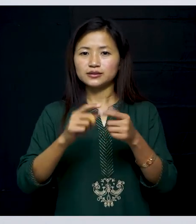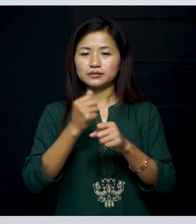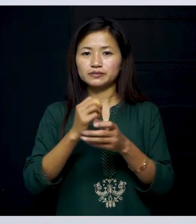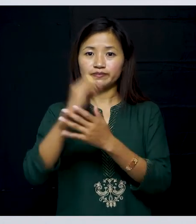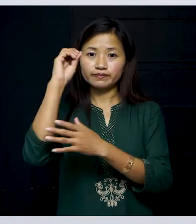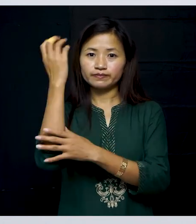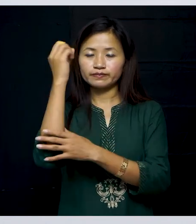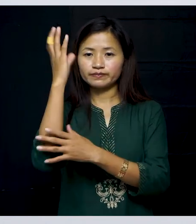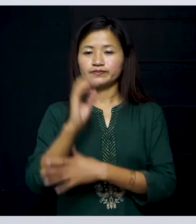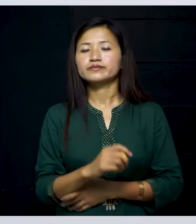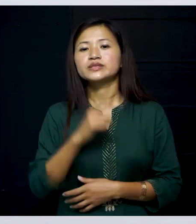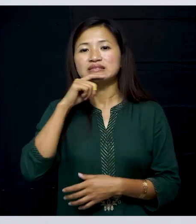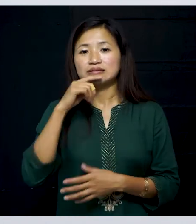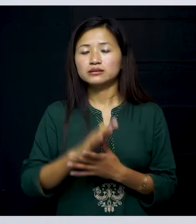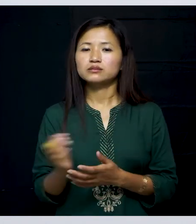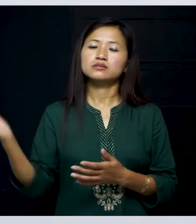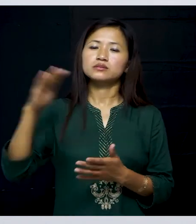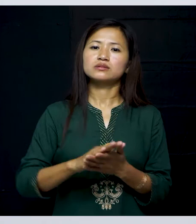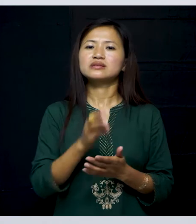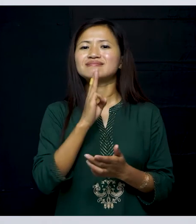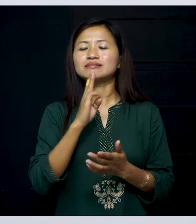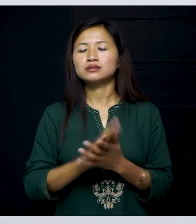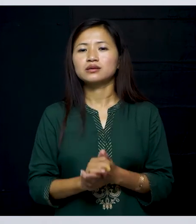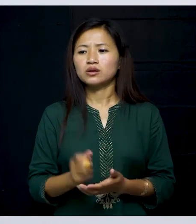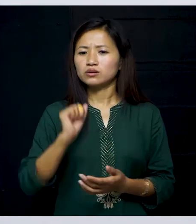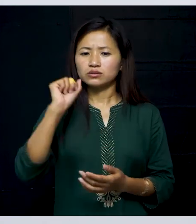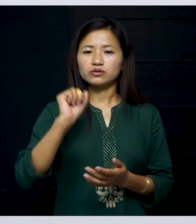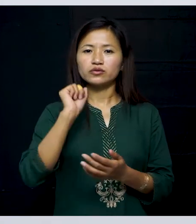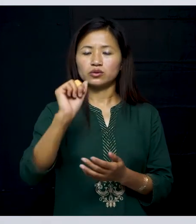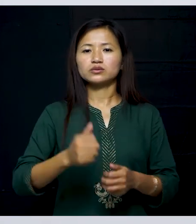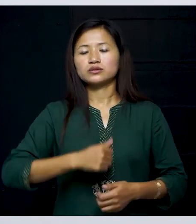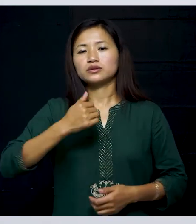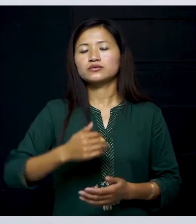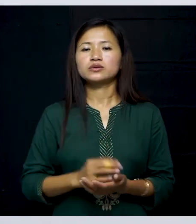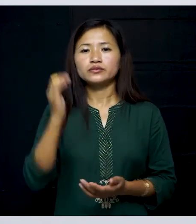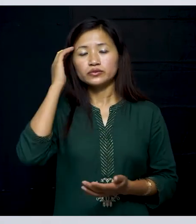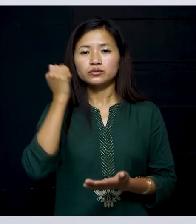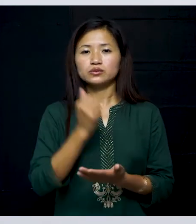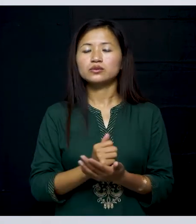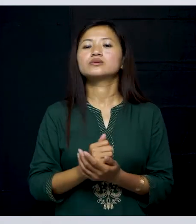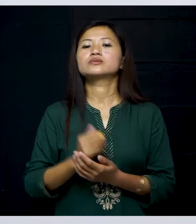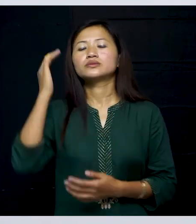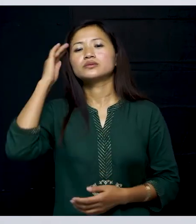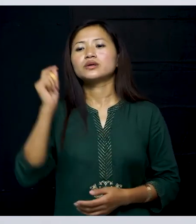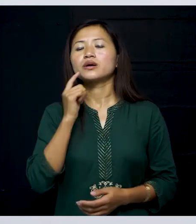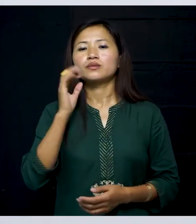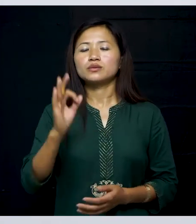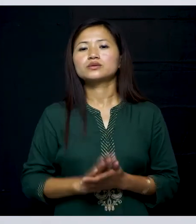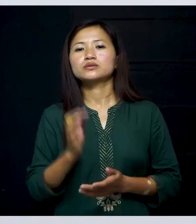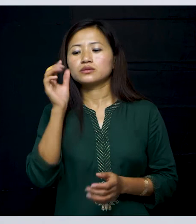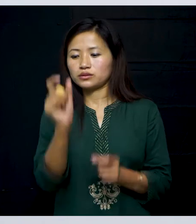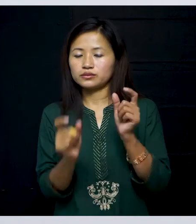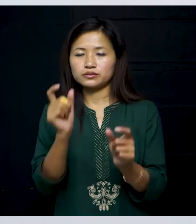we have to do something to help, not only for yourself, but you also have to know that it's important to help people